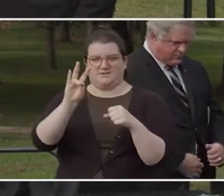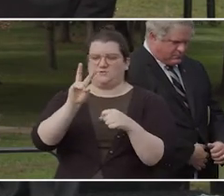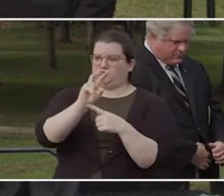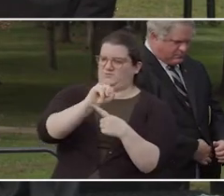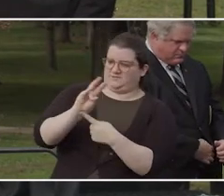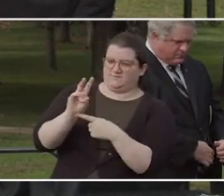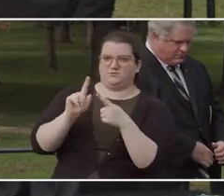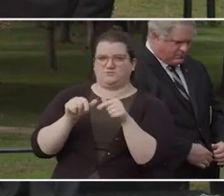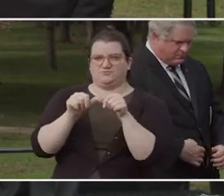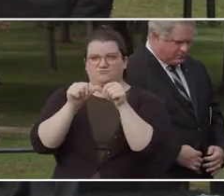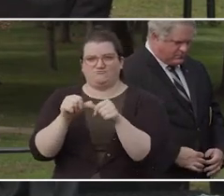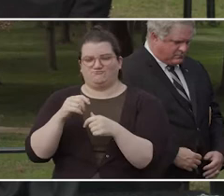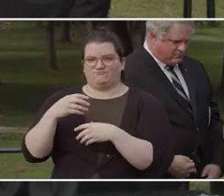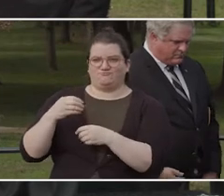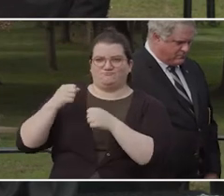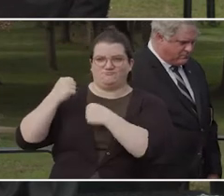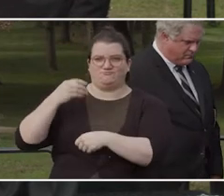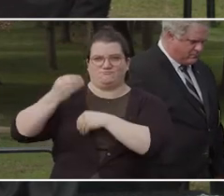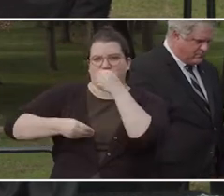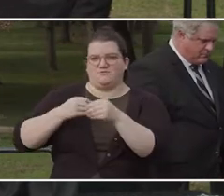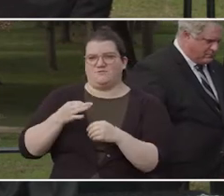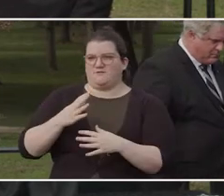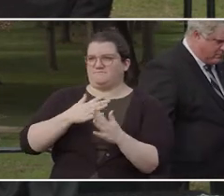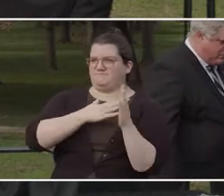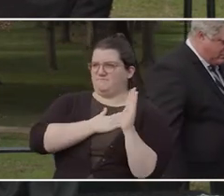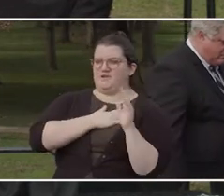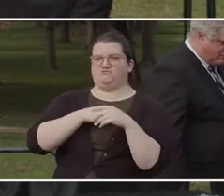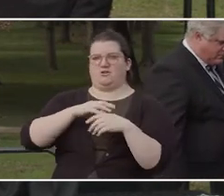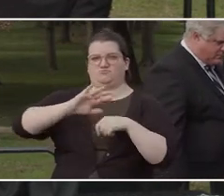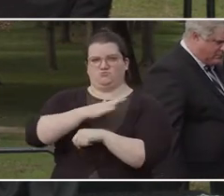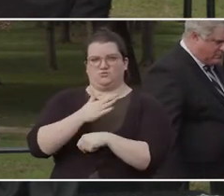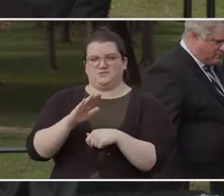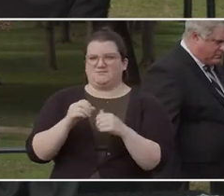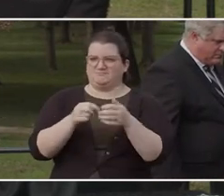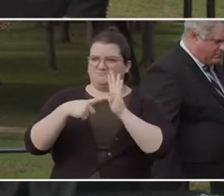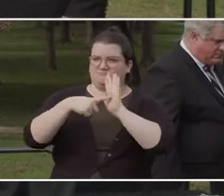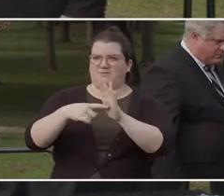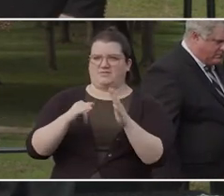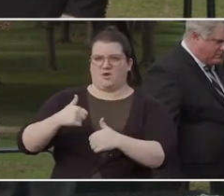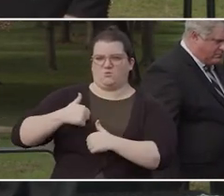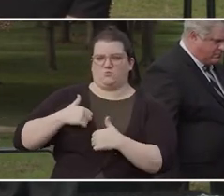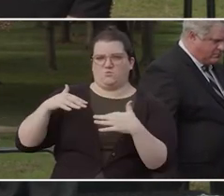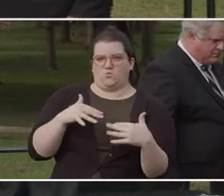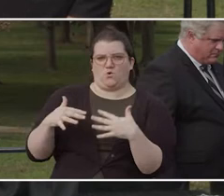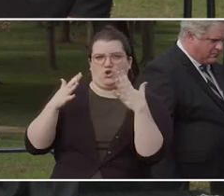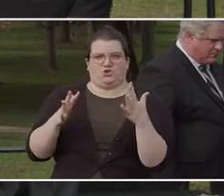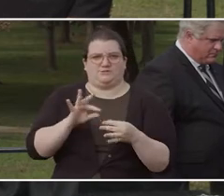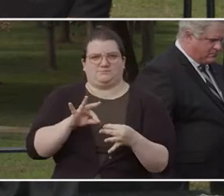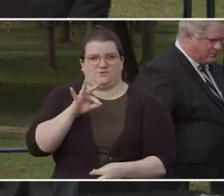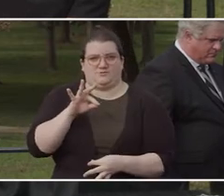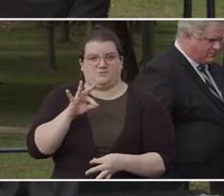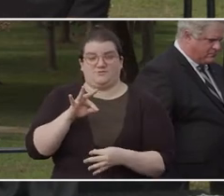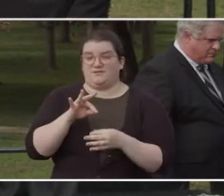and inspirational music, a significant element of the warrior spirit. Membership is limited to West Pointers